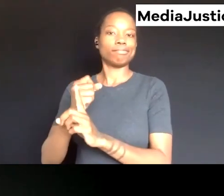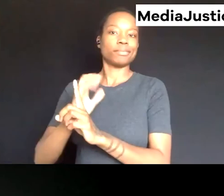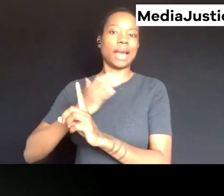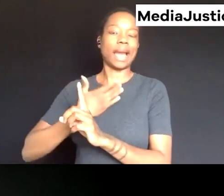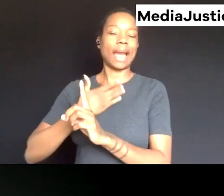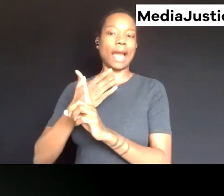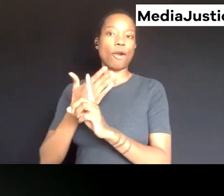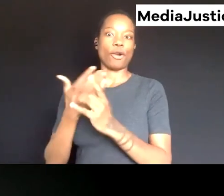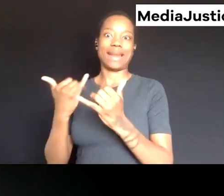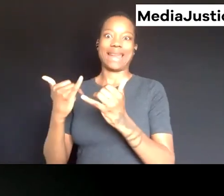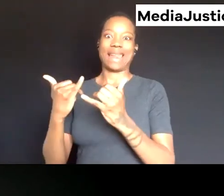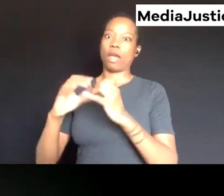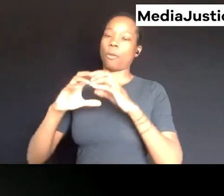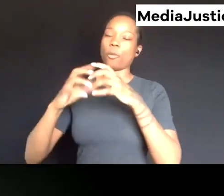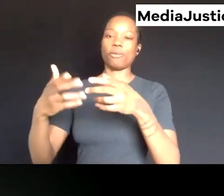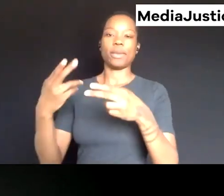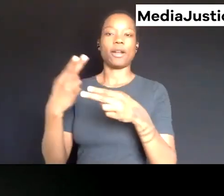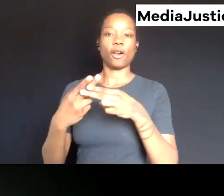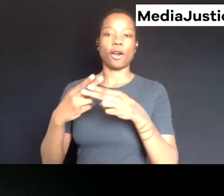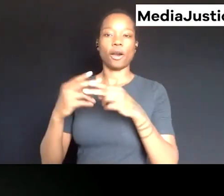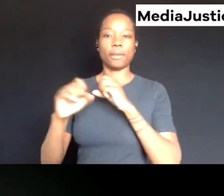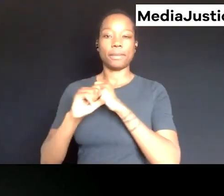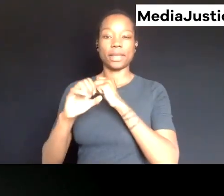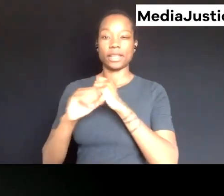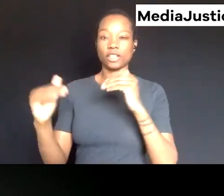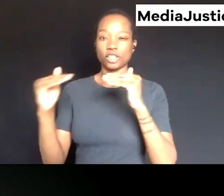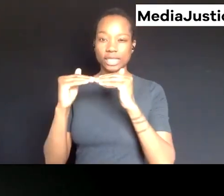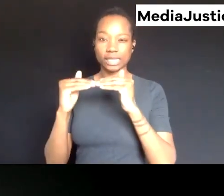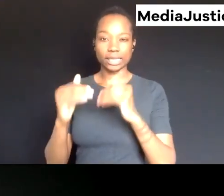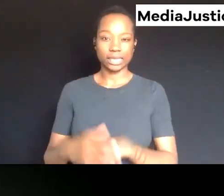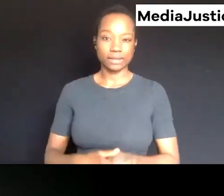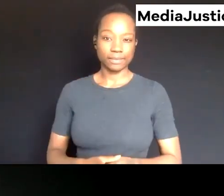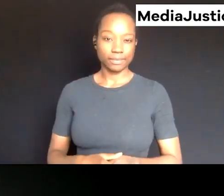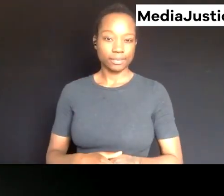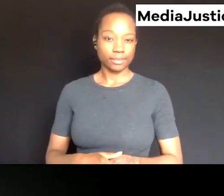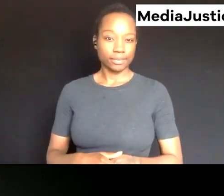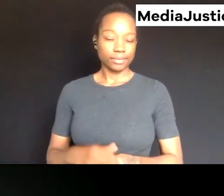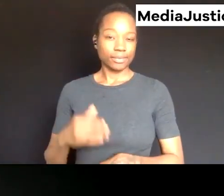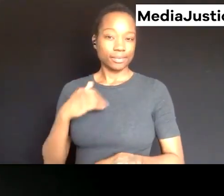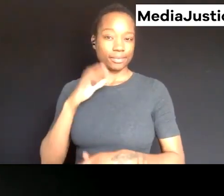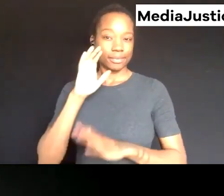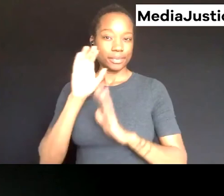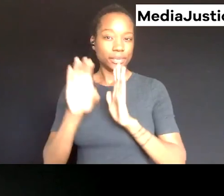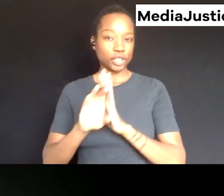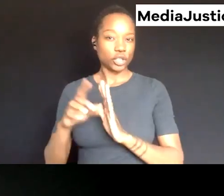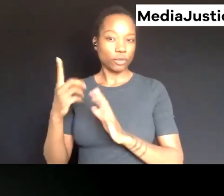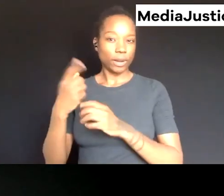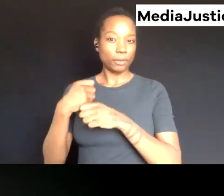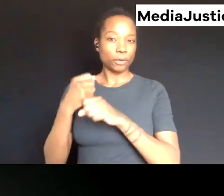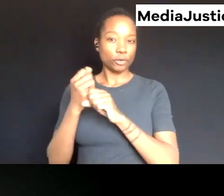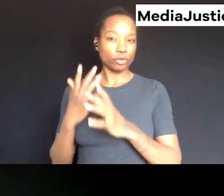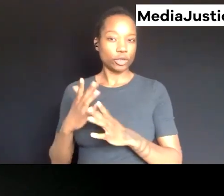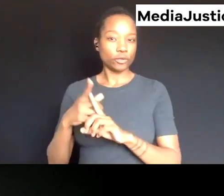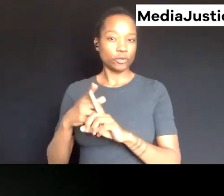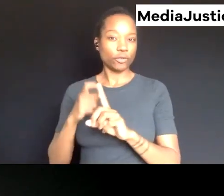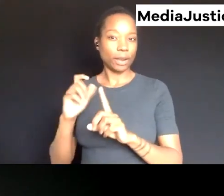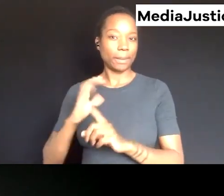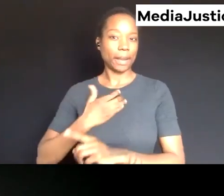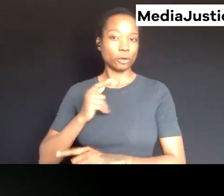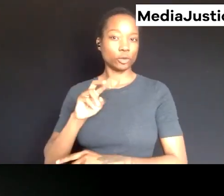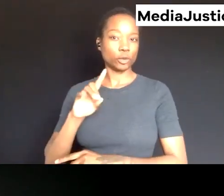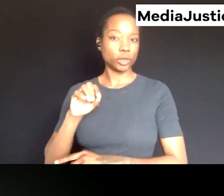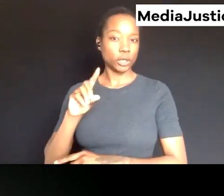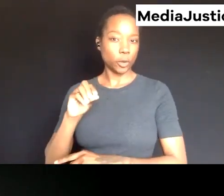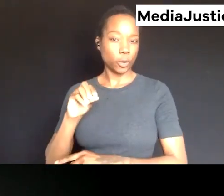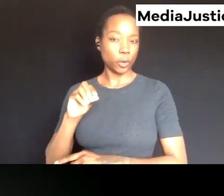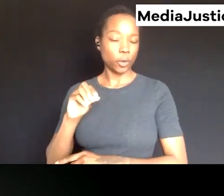for our KRSM folks, a picture from one of your producers in your studio. But the second idea, principle is